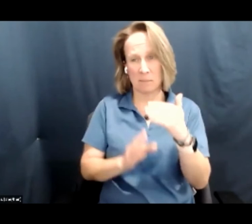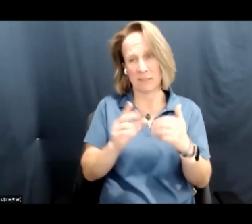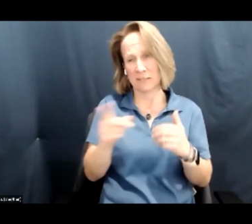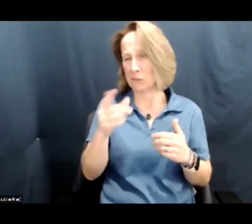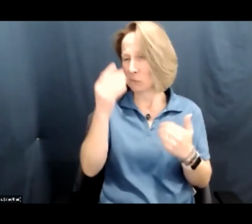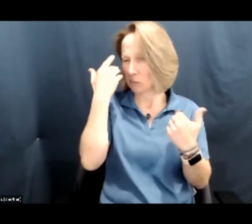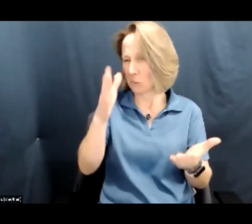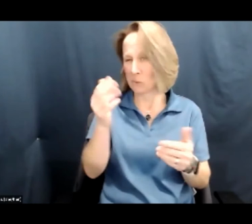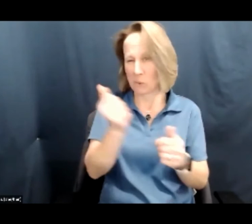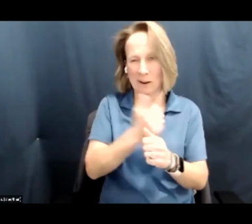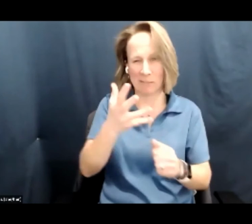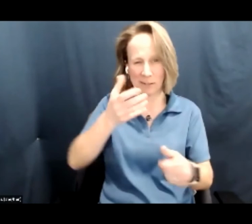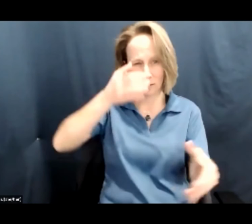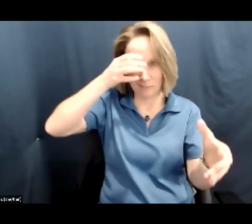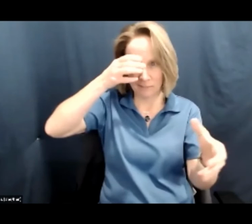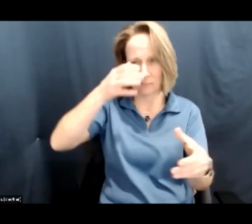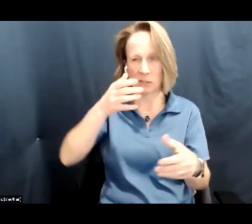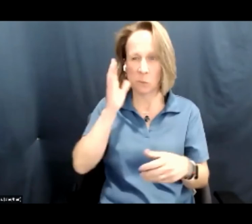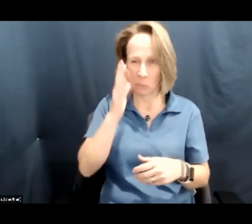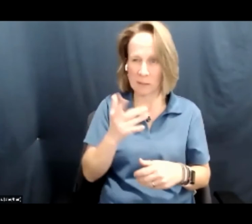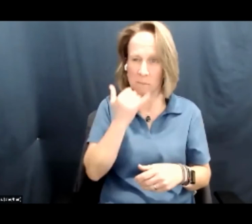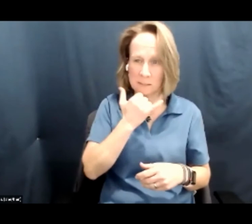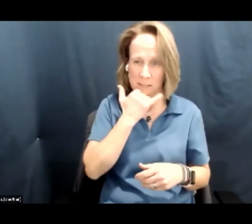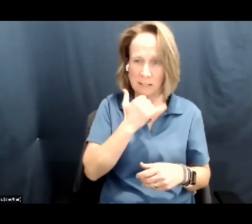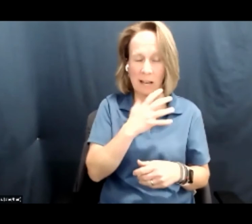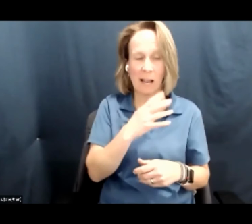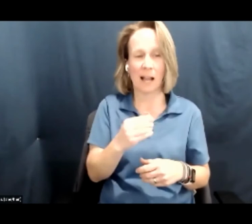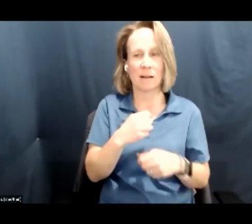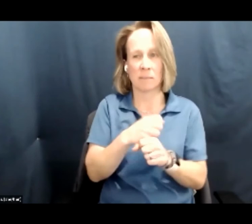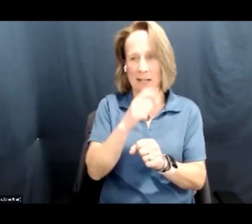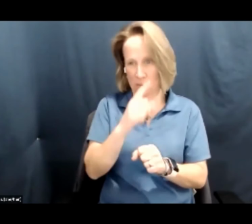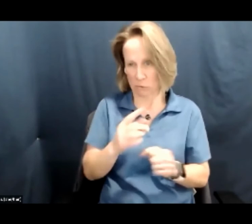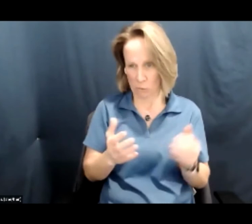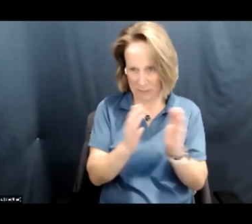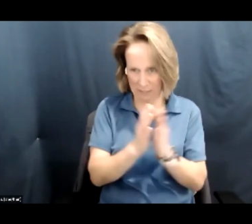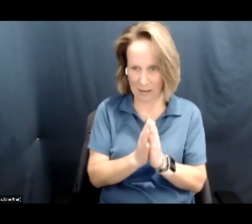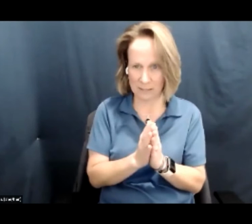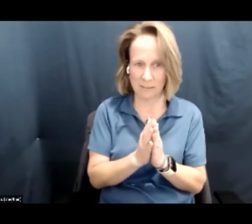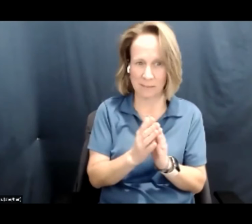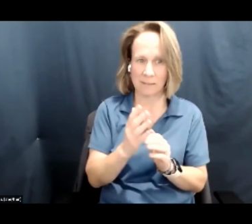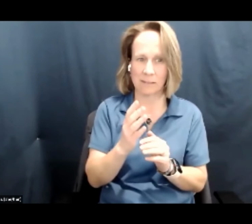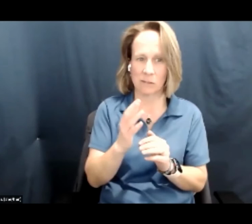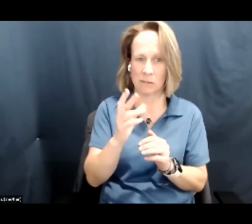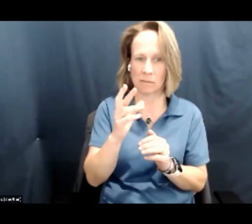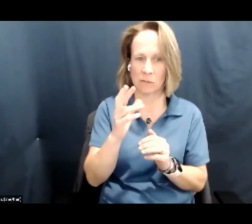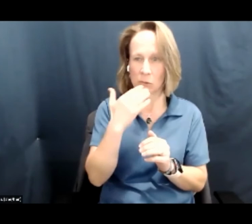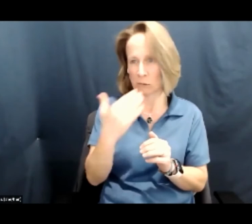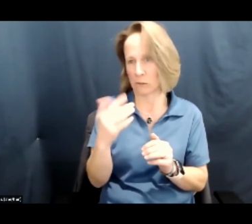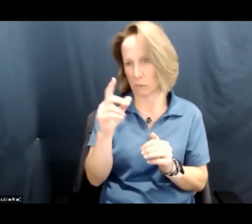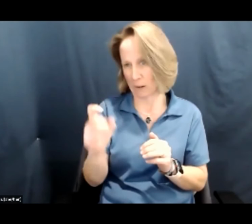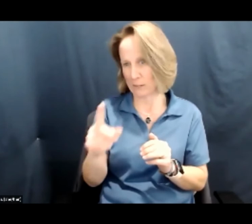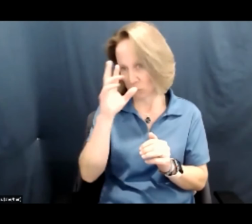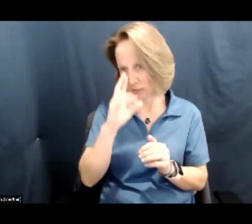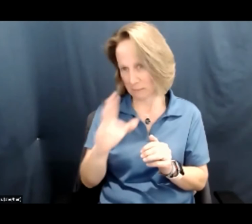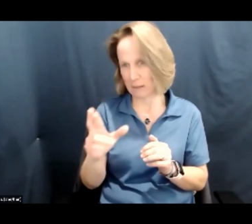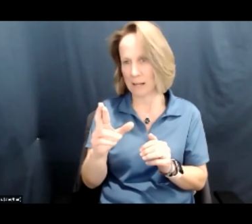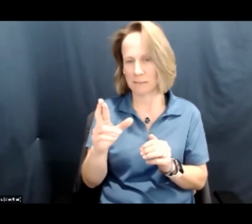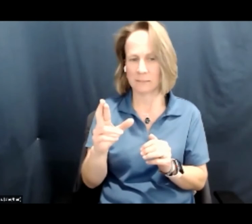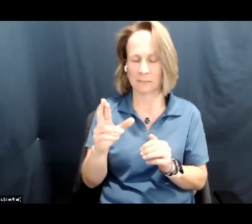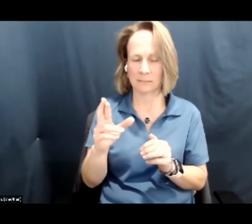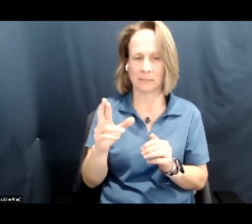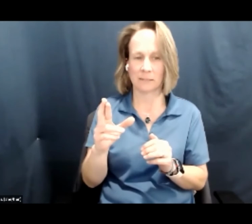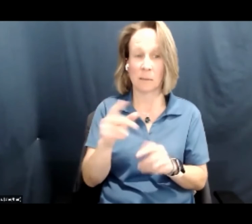going to make mistakes, and making sure we're asking respectful questions of people. It also means that if we are within the